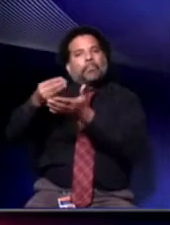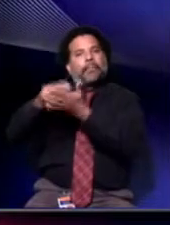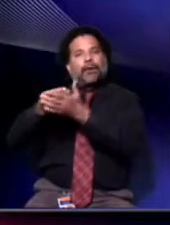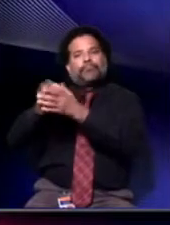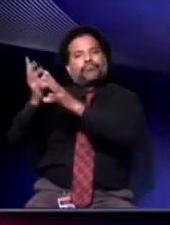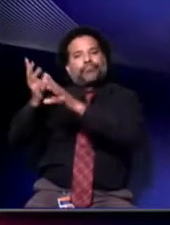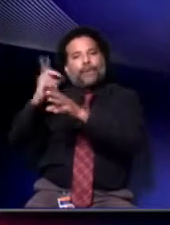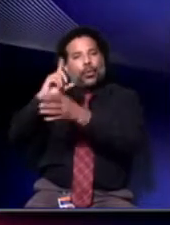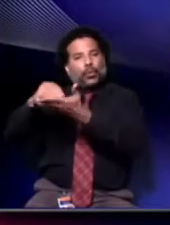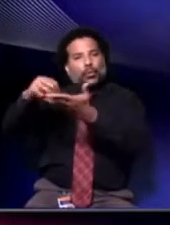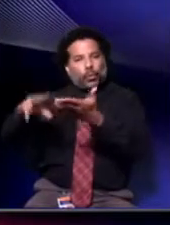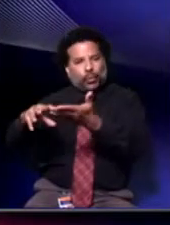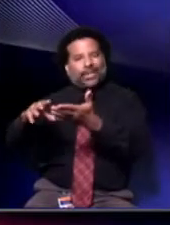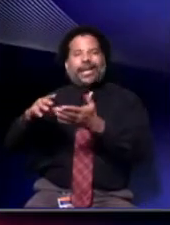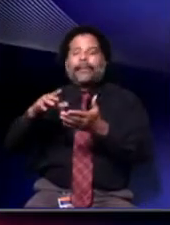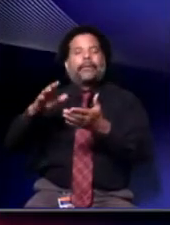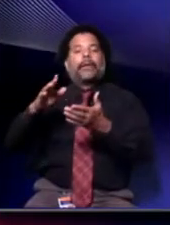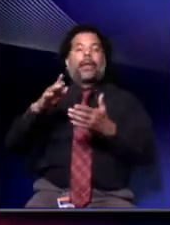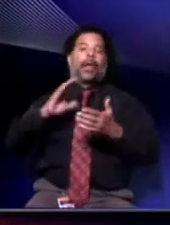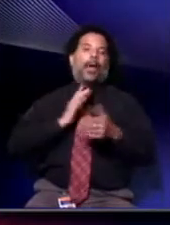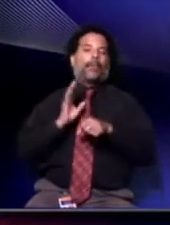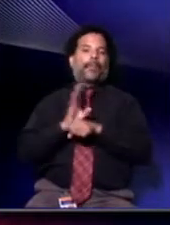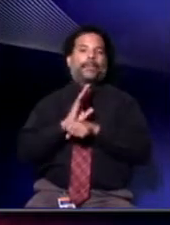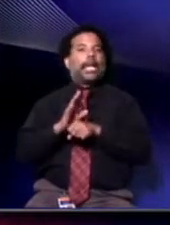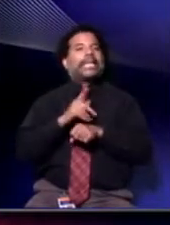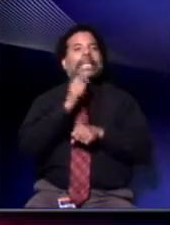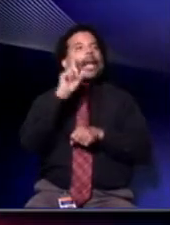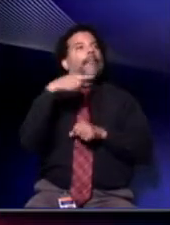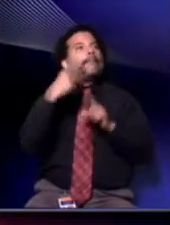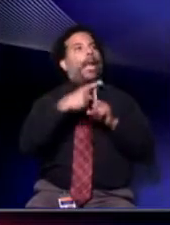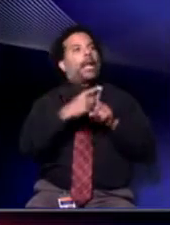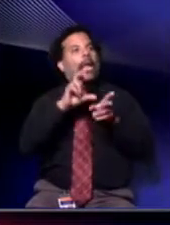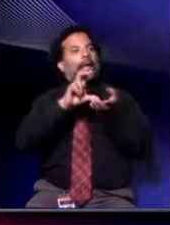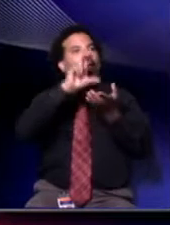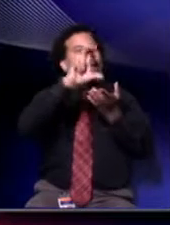less on, as we say in the business, hitting home runs.